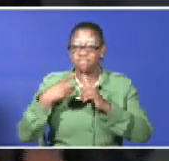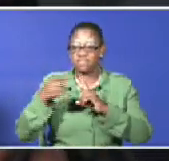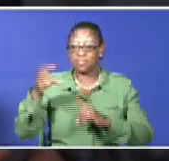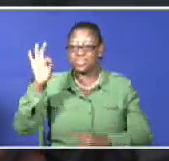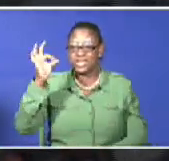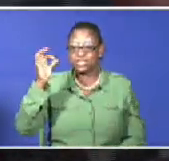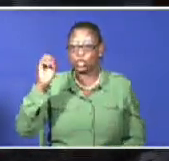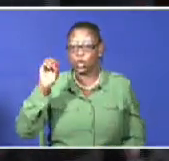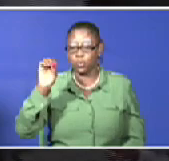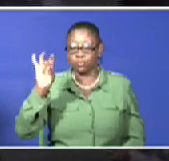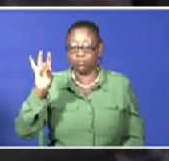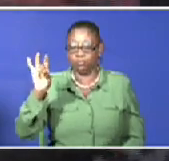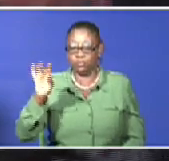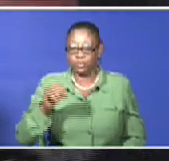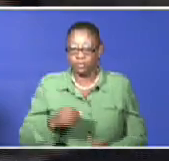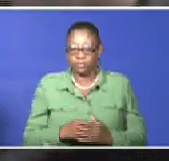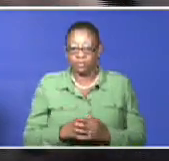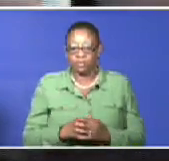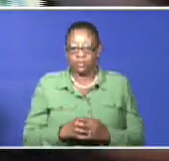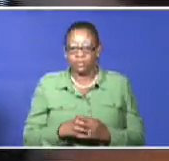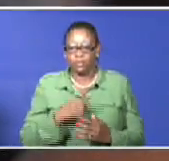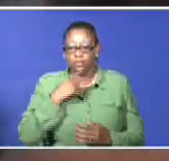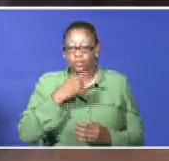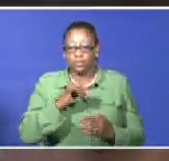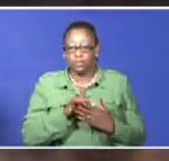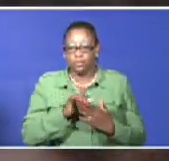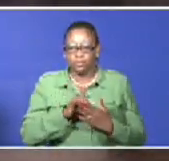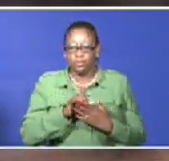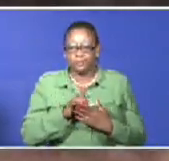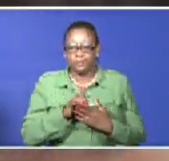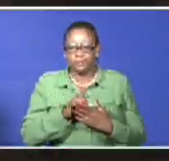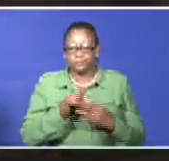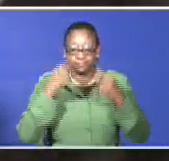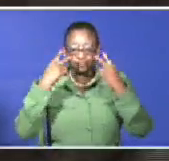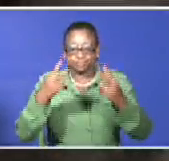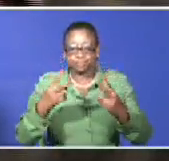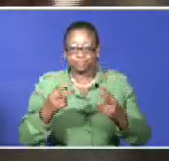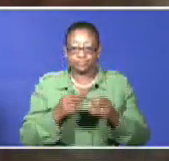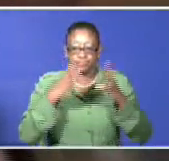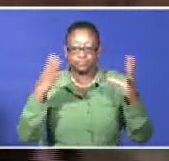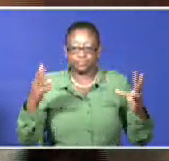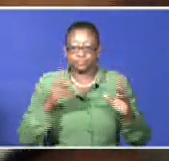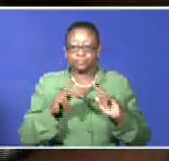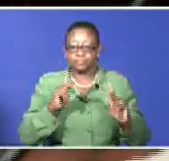1908. Meanwhile, the new campaign video is expected to air in broadcast